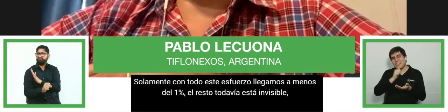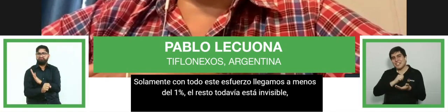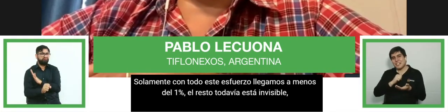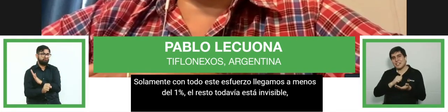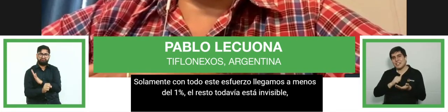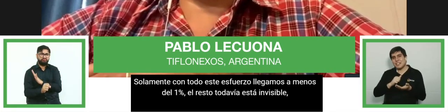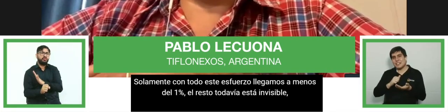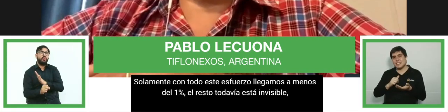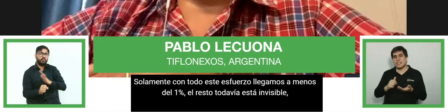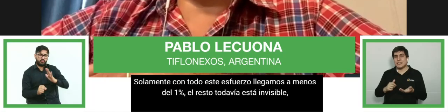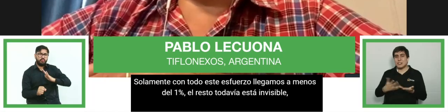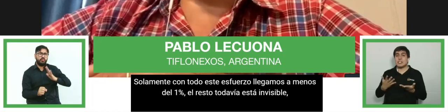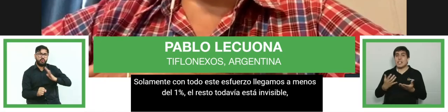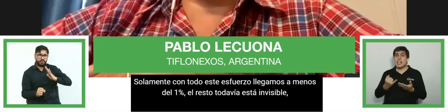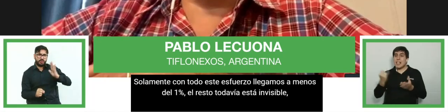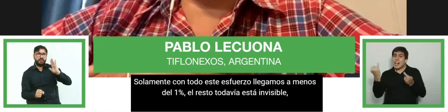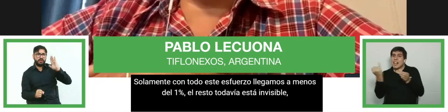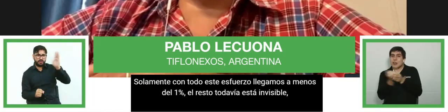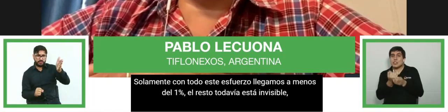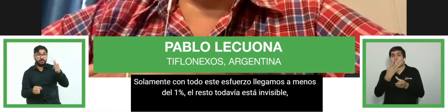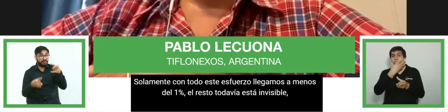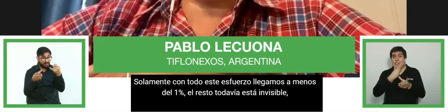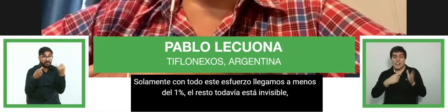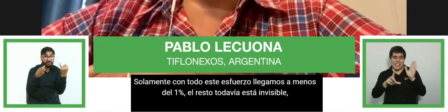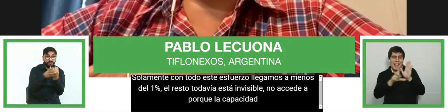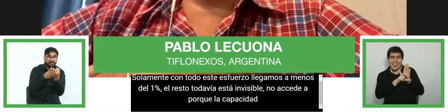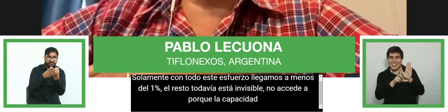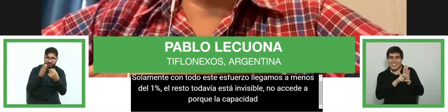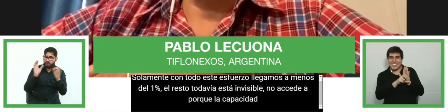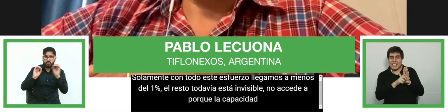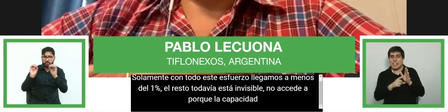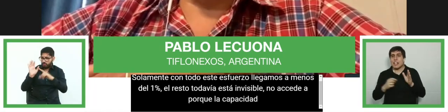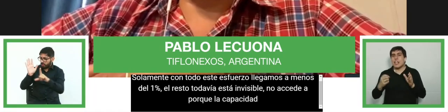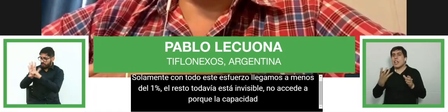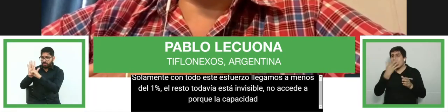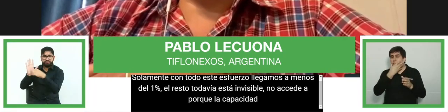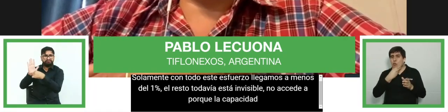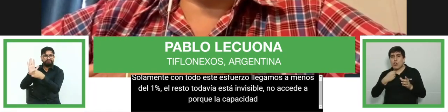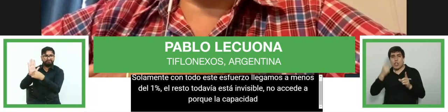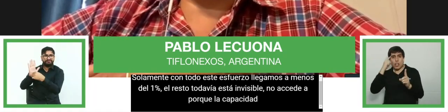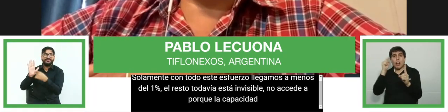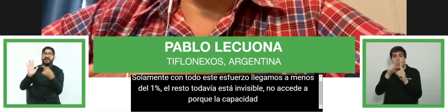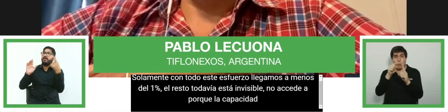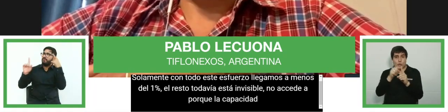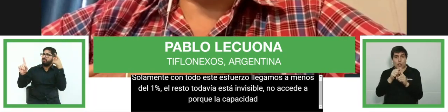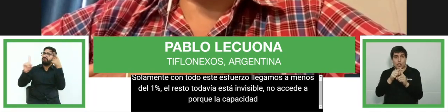is nice in goals, is nice to see in desks, but really,